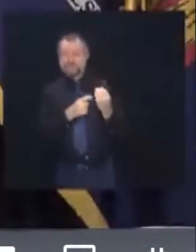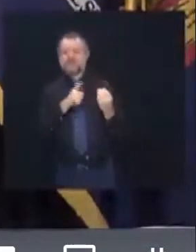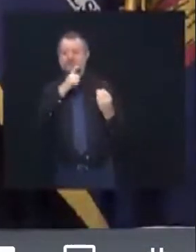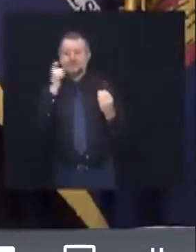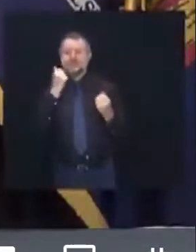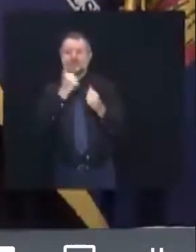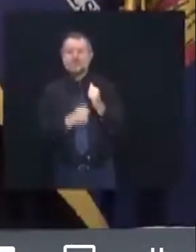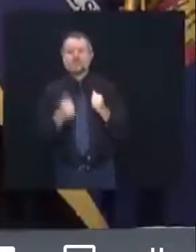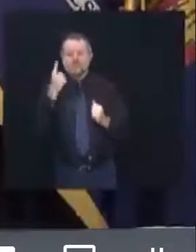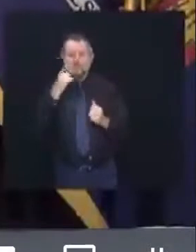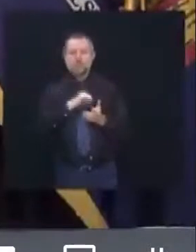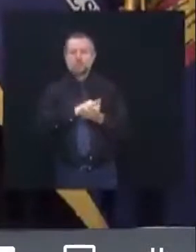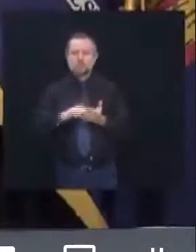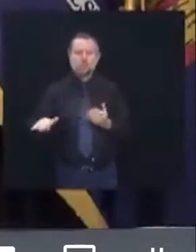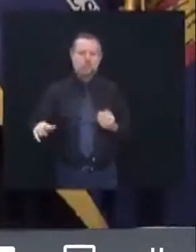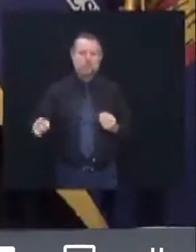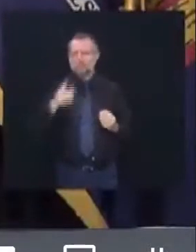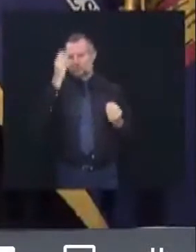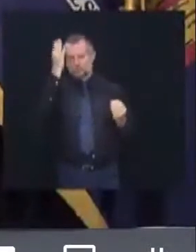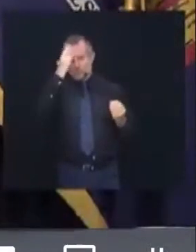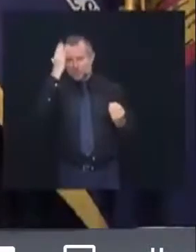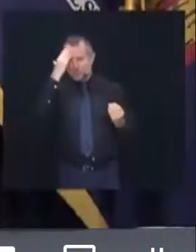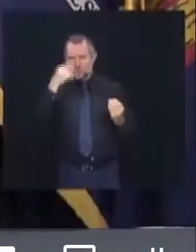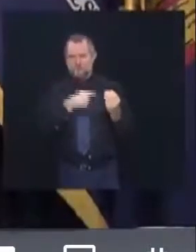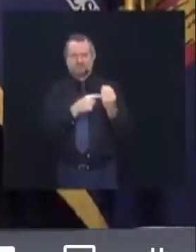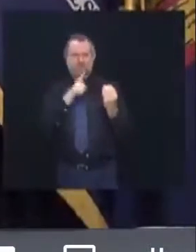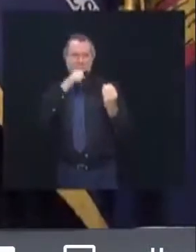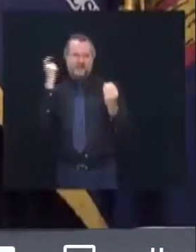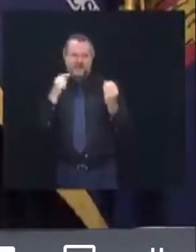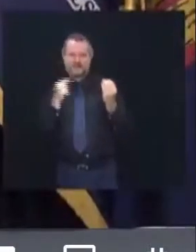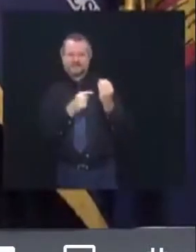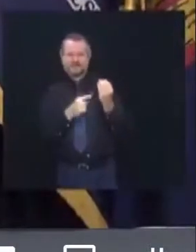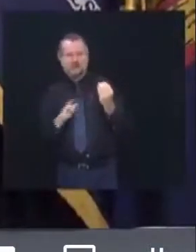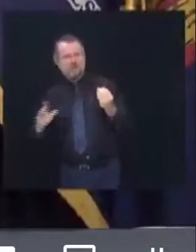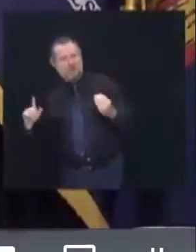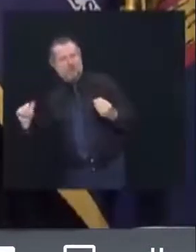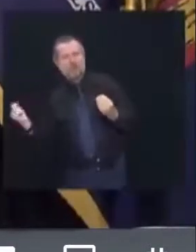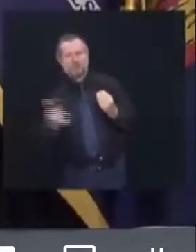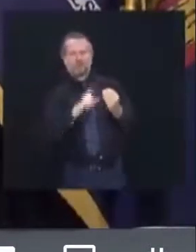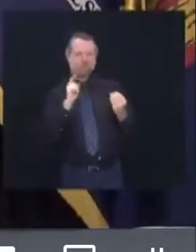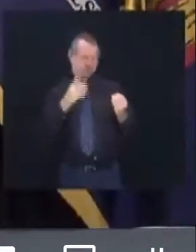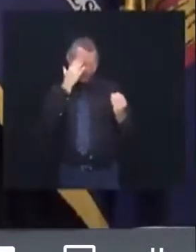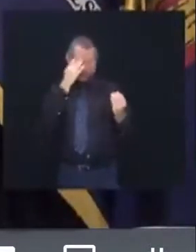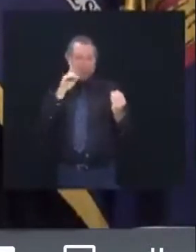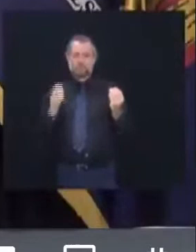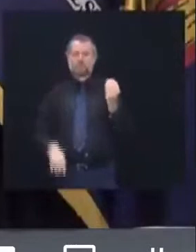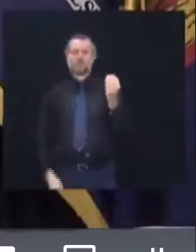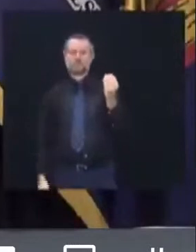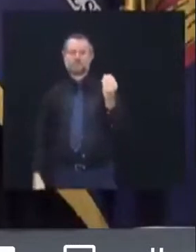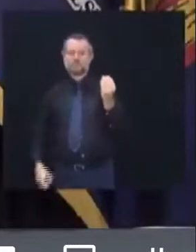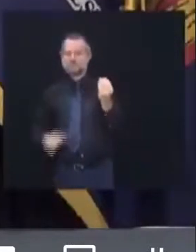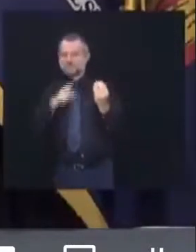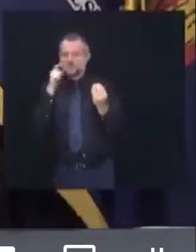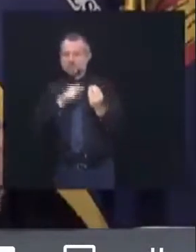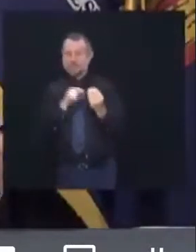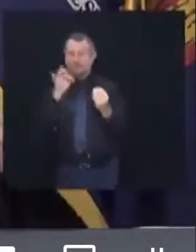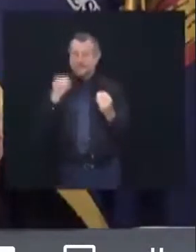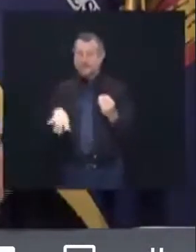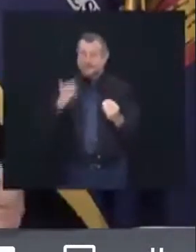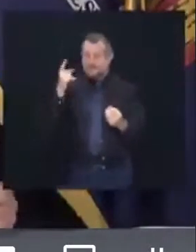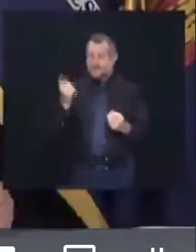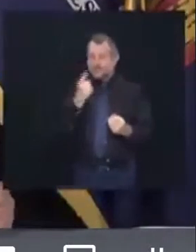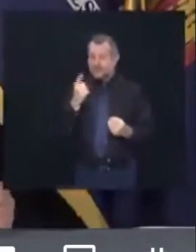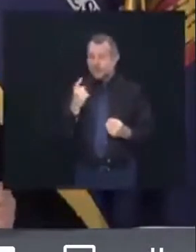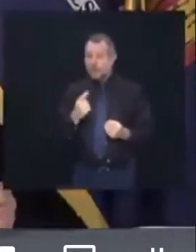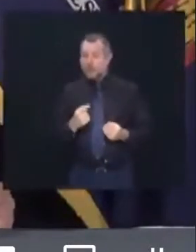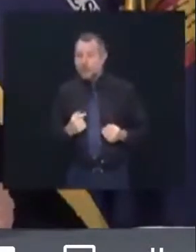who needs to hear you have to wear a mask. I will give you $10 for every person you find who says, I never